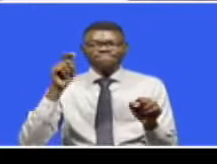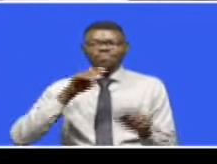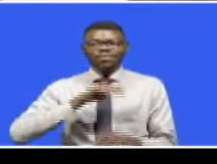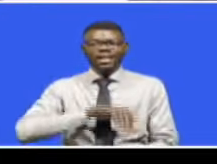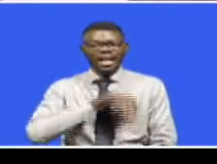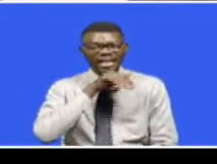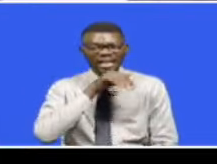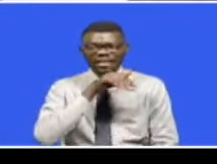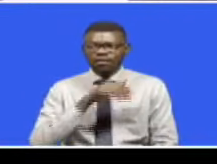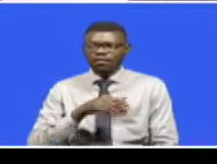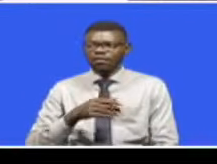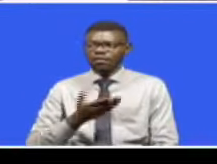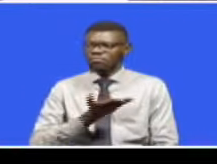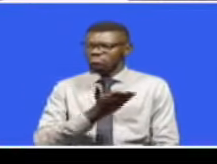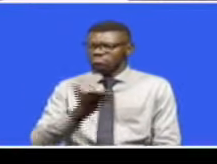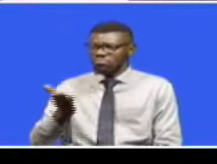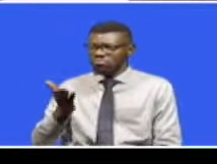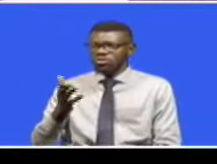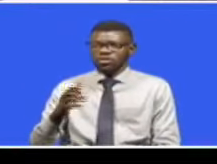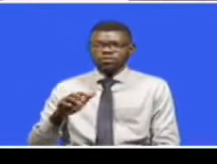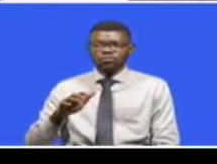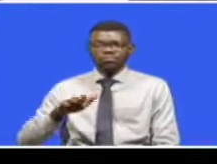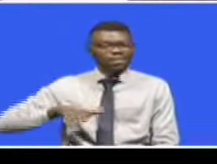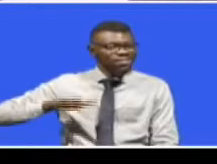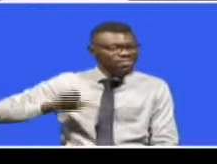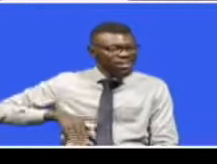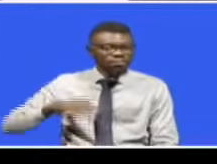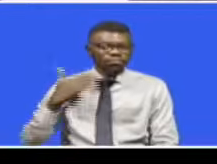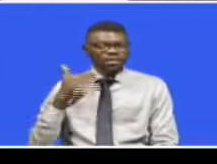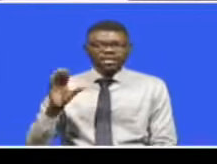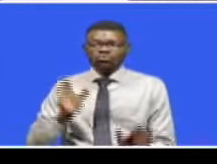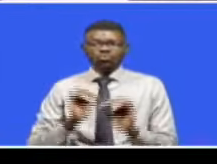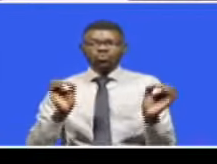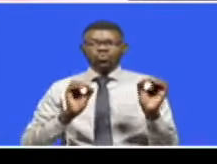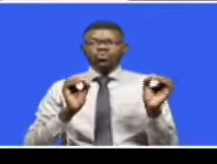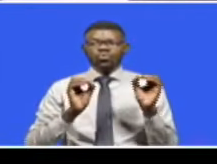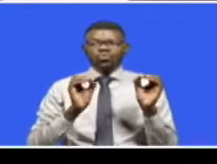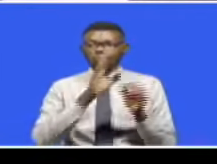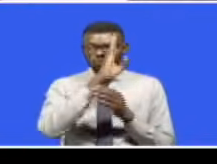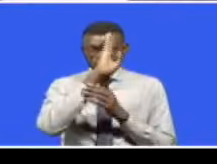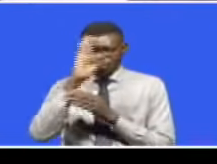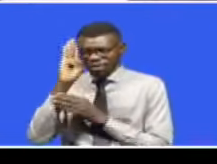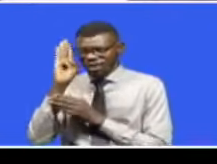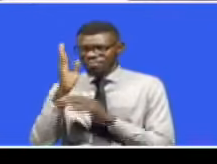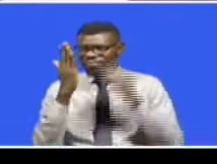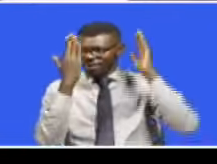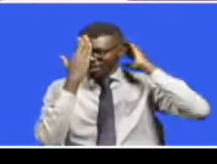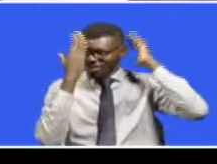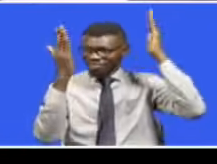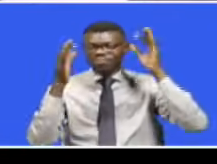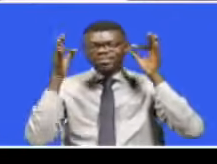nyinyi mupaki nyuma watu wa Bungoma. Kakamega tutaamua.